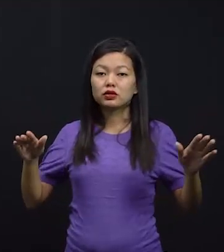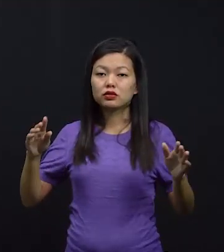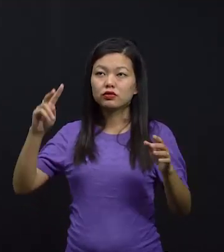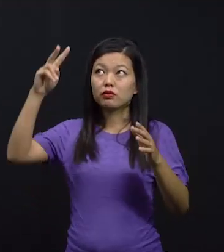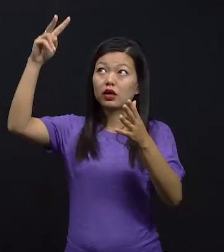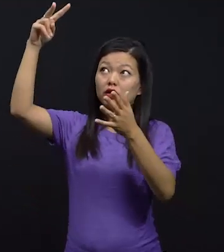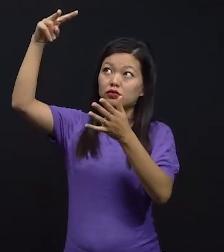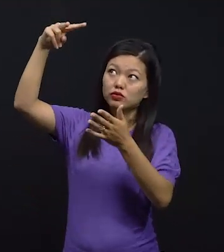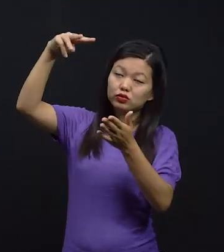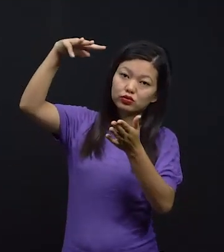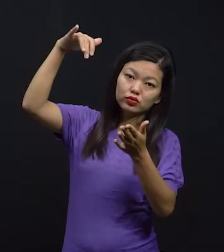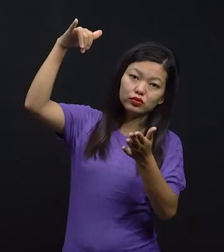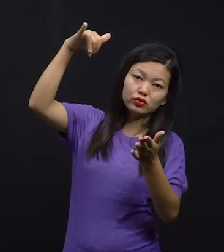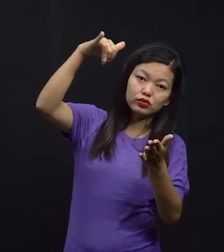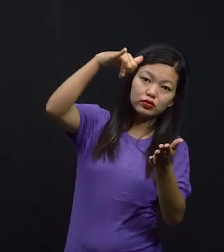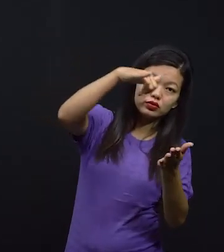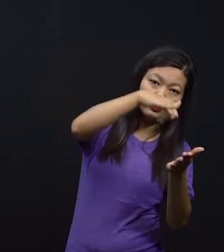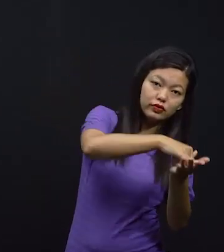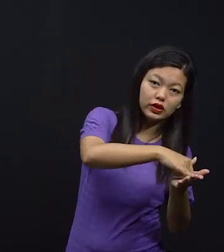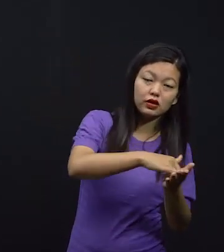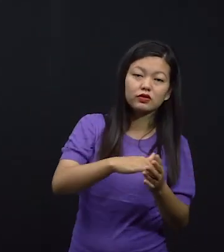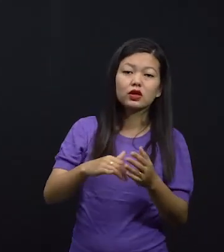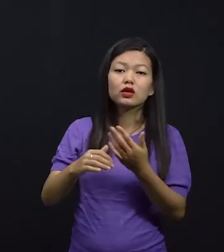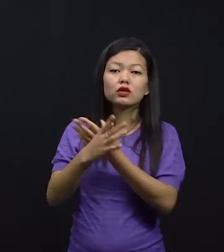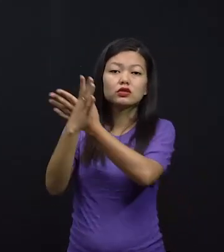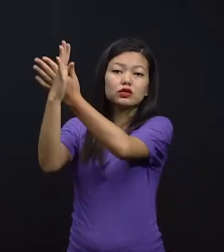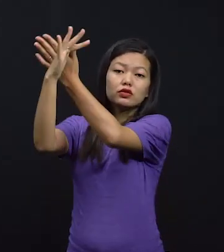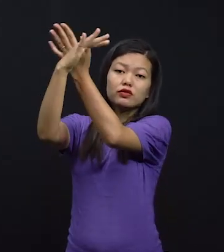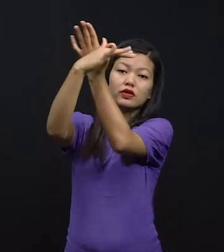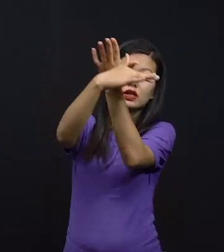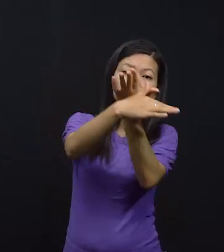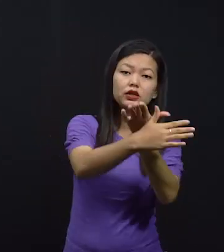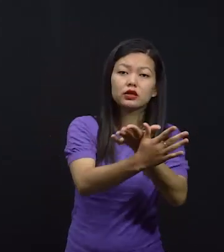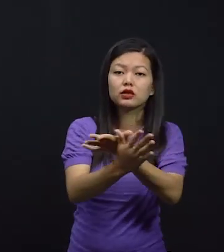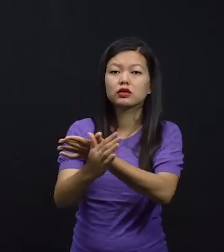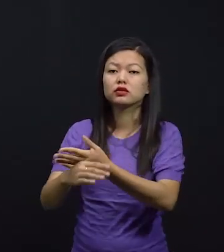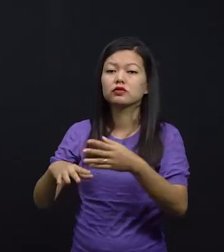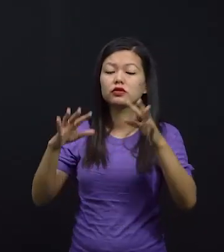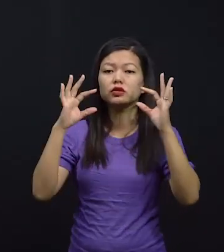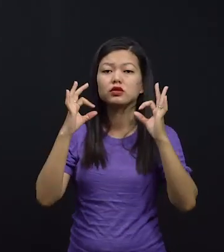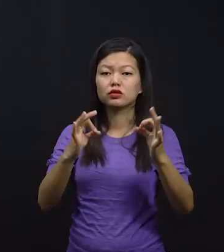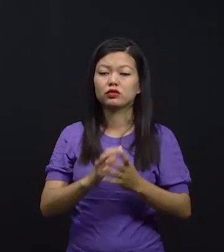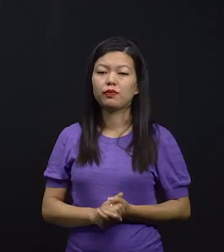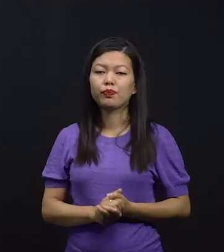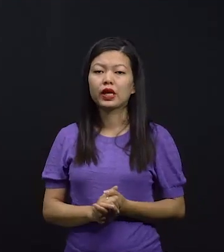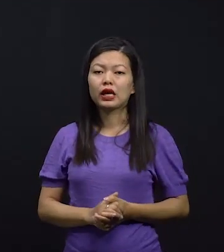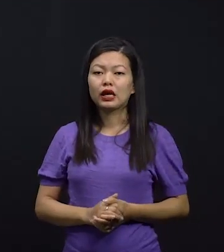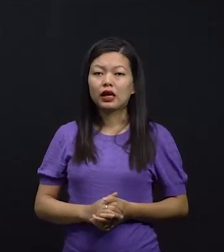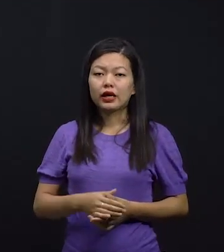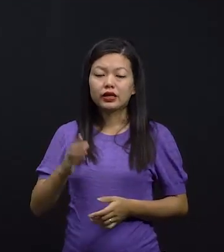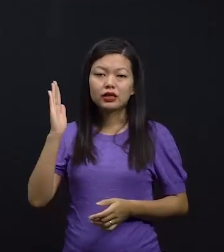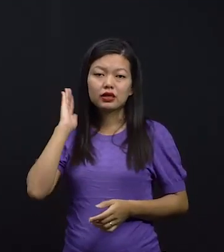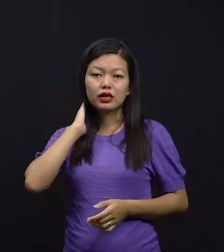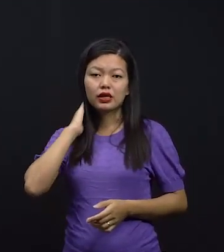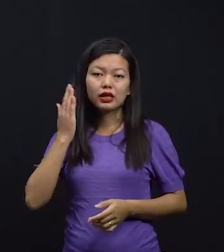the poet sees the bird, you know, the neck part or the chest part, the color is a little reddish in color.